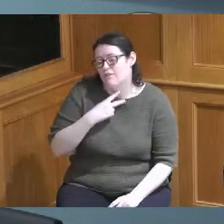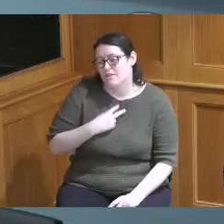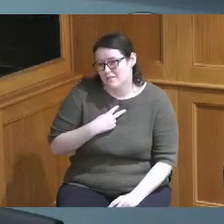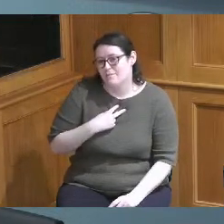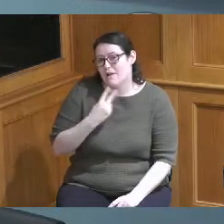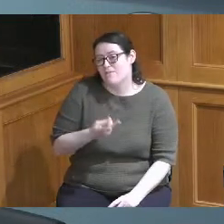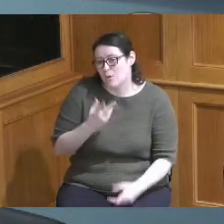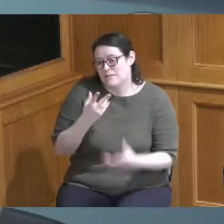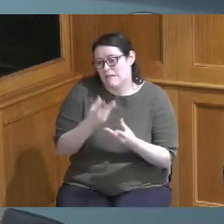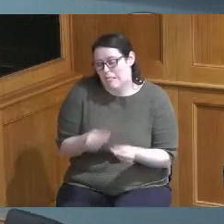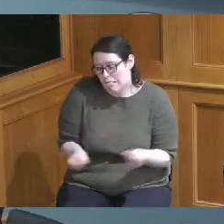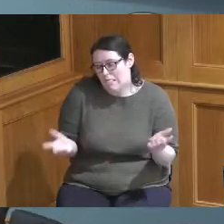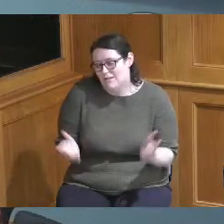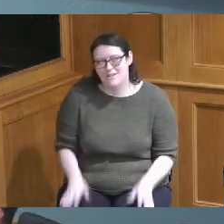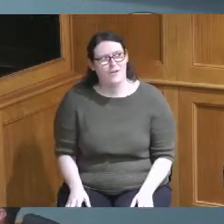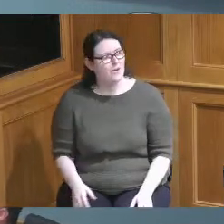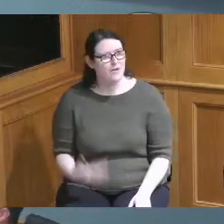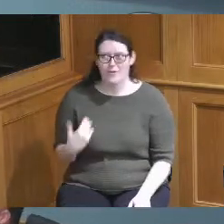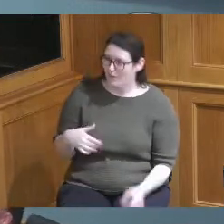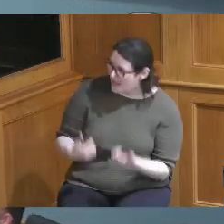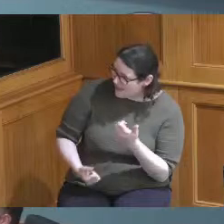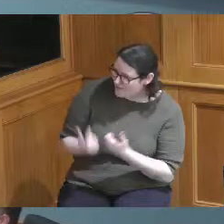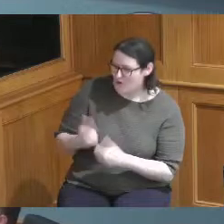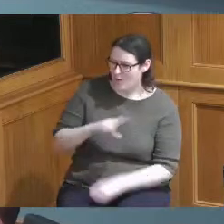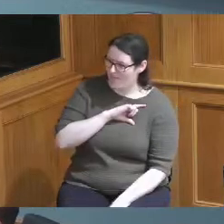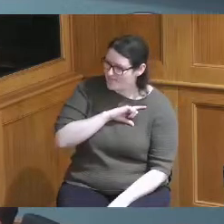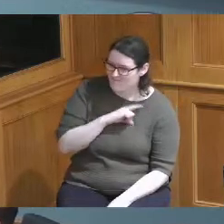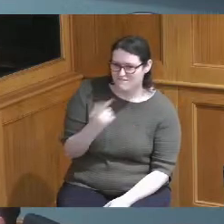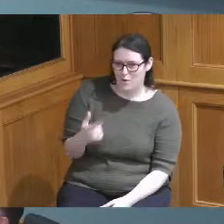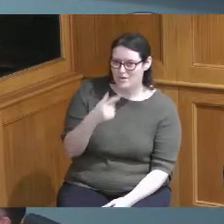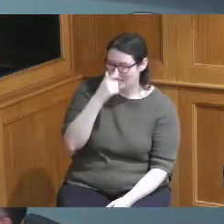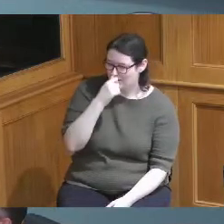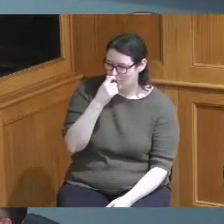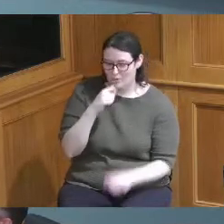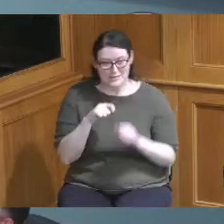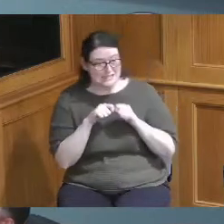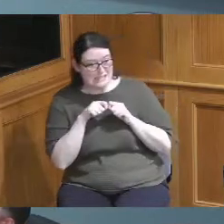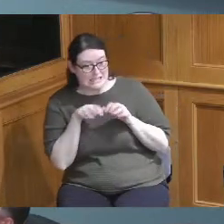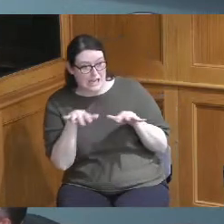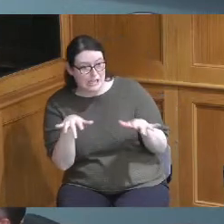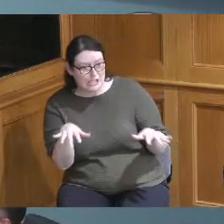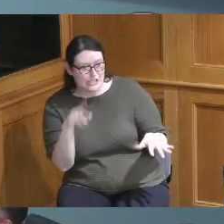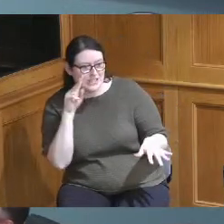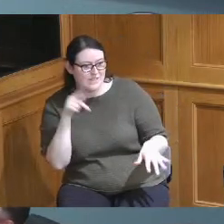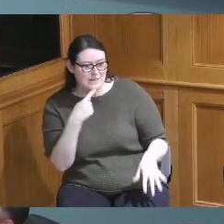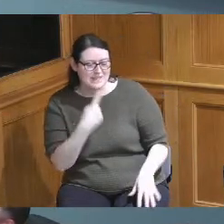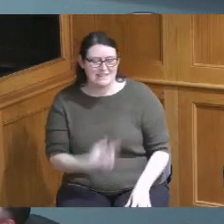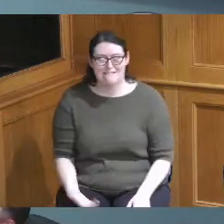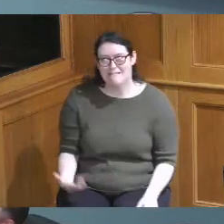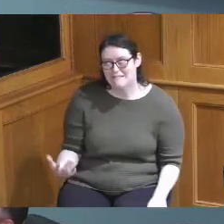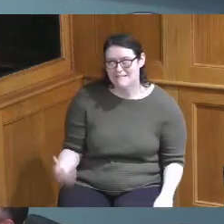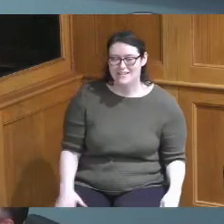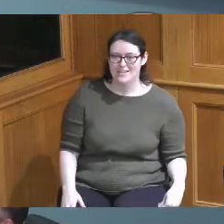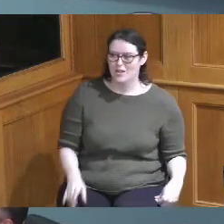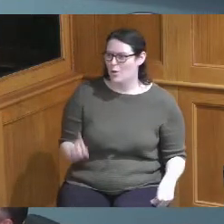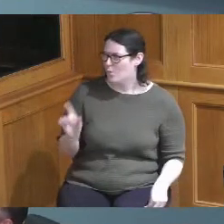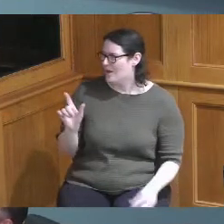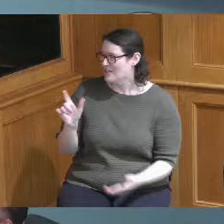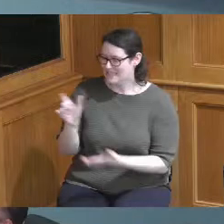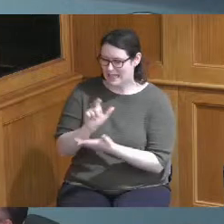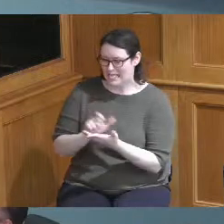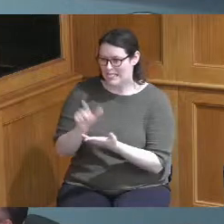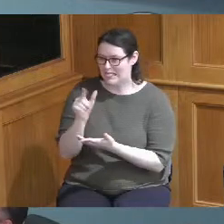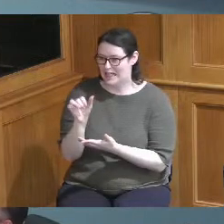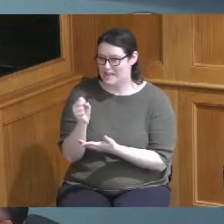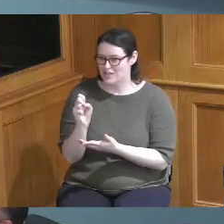I'm back here. Everybody on this That's project. contagious. What's Yes. going There on? it is. It's contagious. Where's the Lysol? It's nice